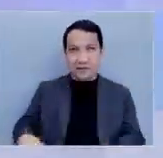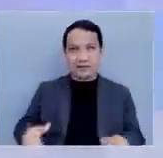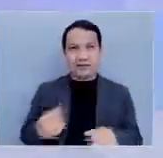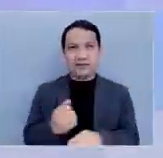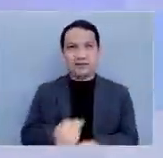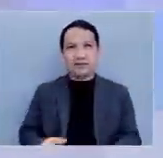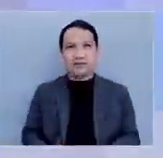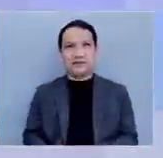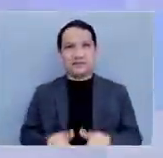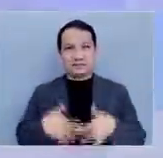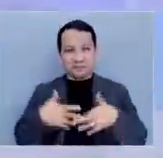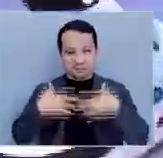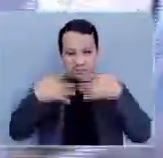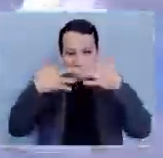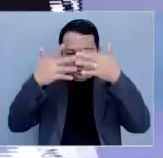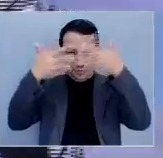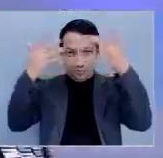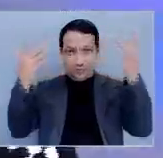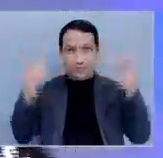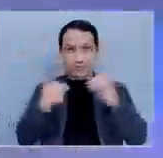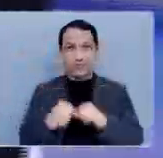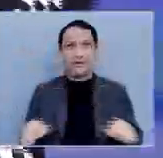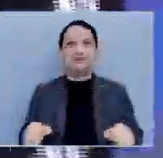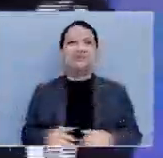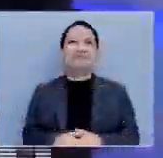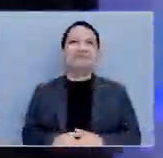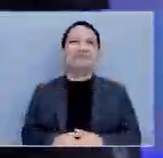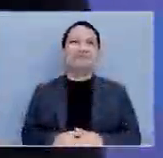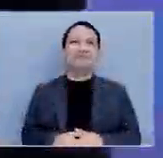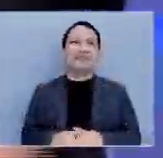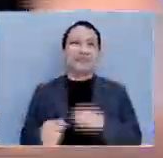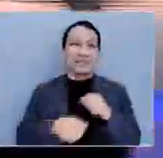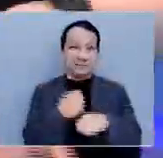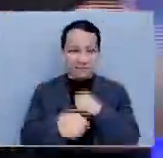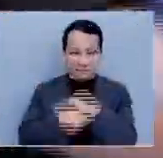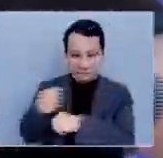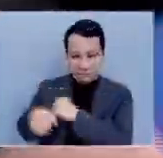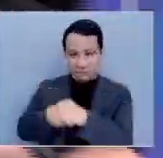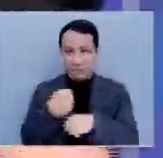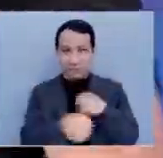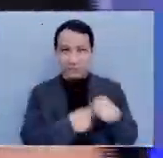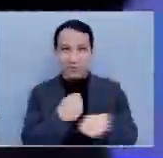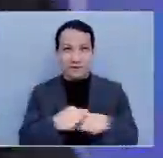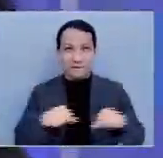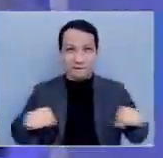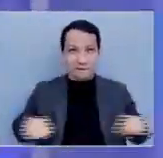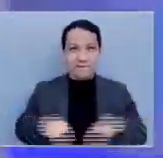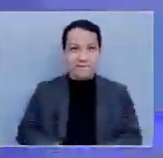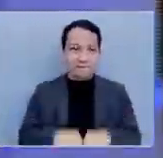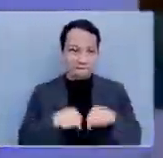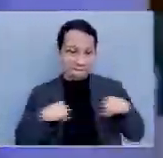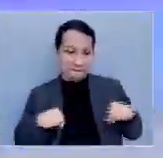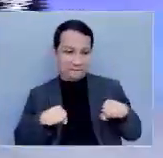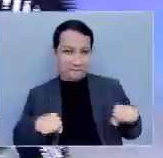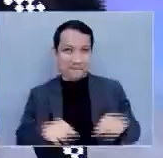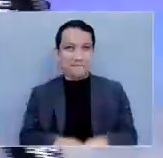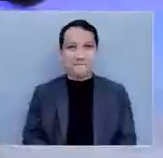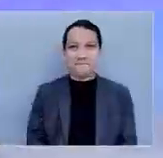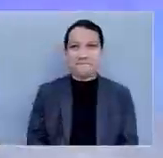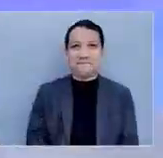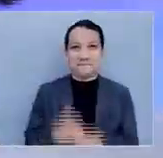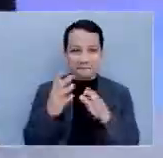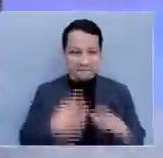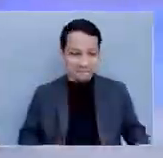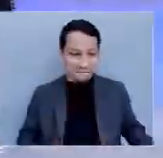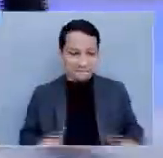Feel your Let's body. Let's go. Hey. And clap. And roll. And pump. Pump. One more. One more. Go.